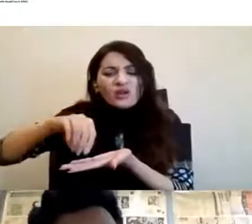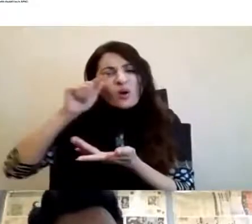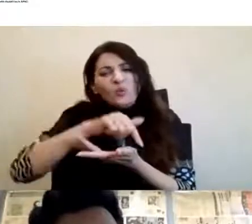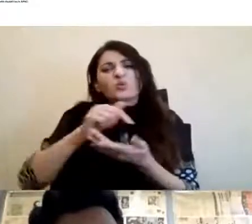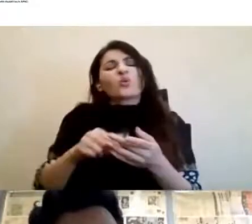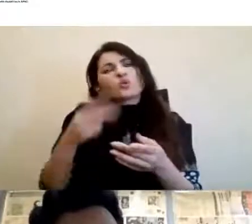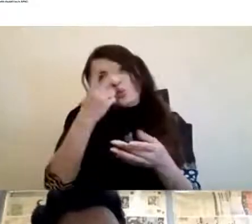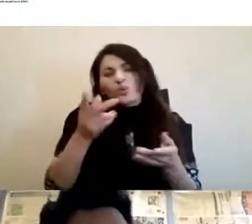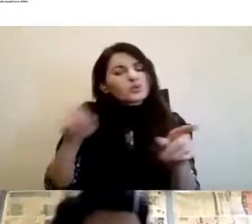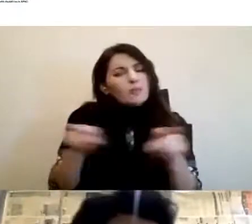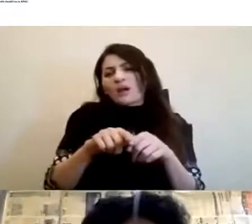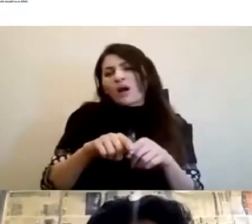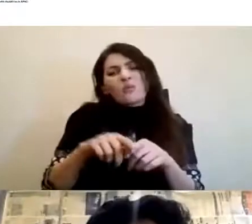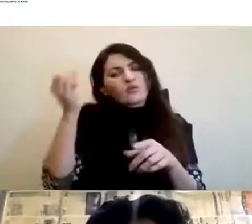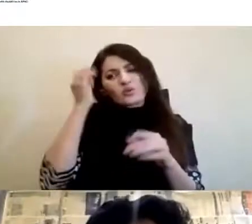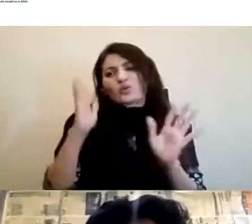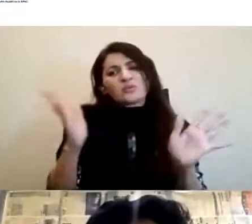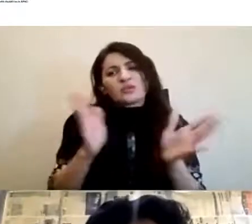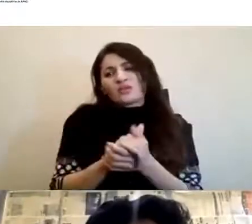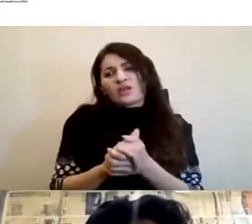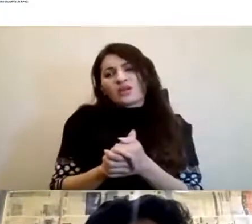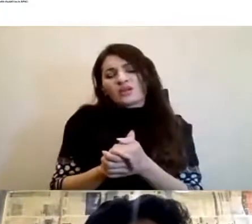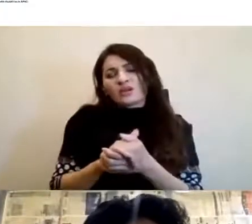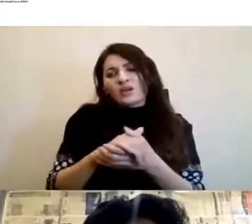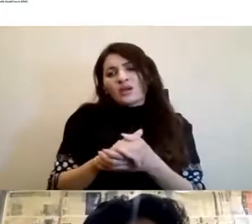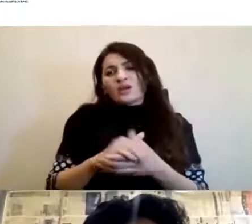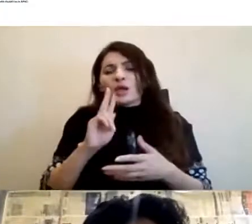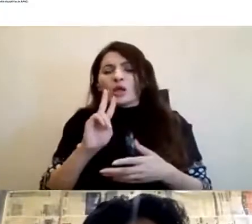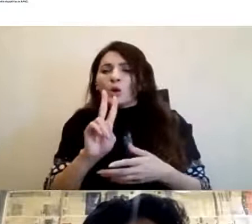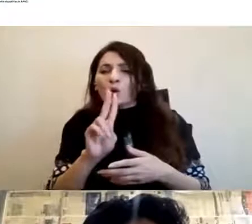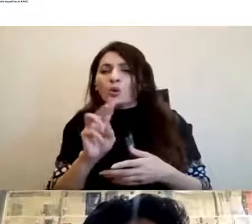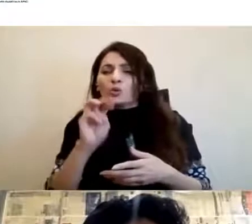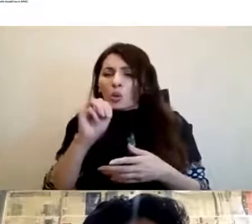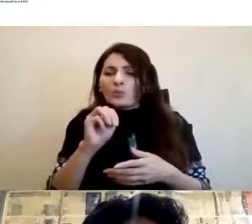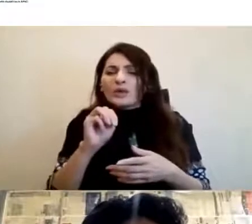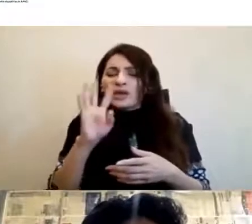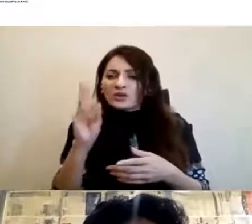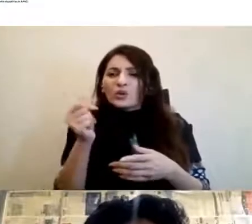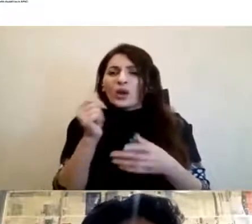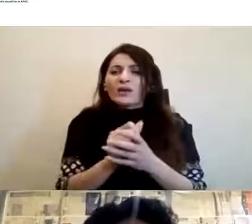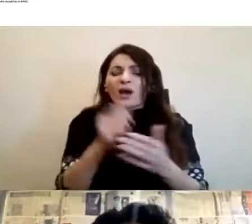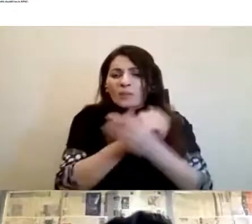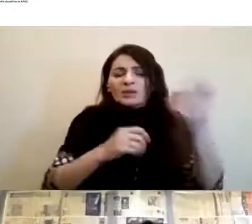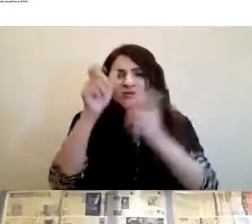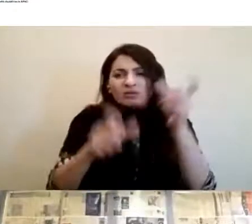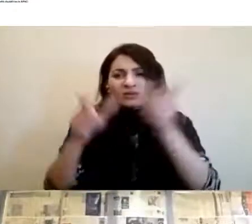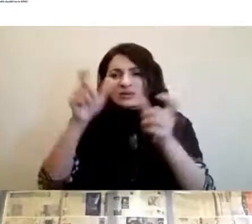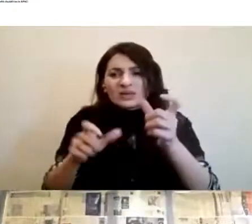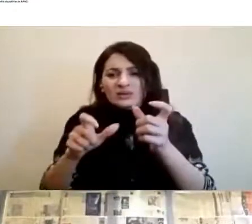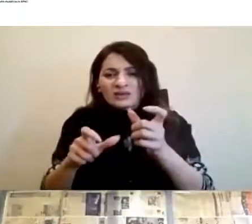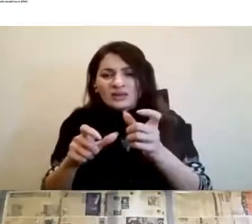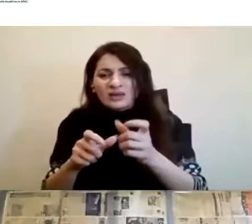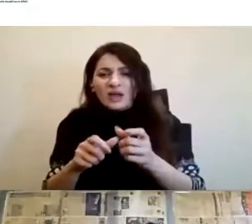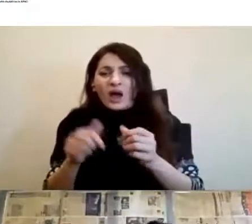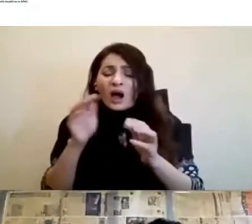country, almost 2 million persons with disabilities are covered by the social safety net. So we are just suggesting